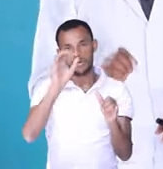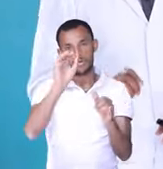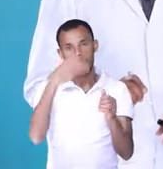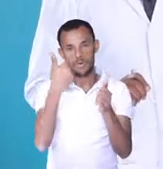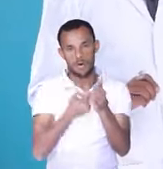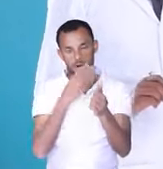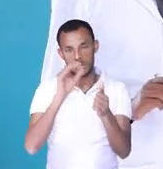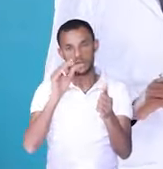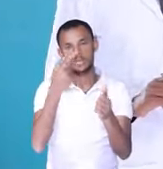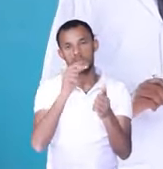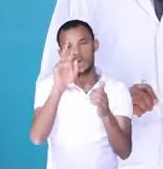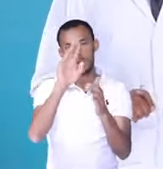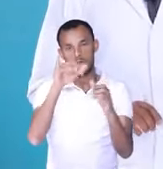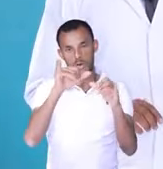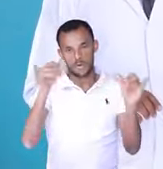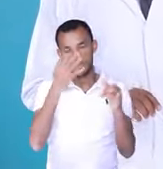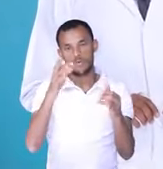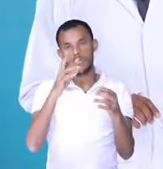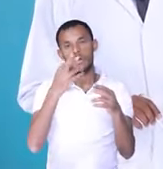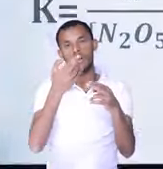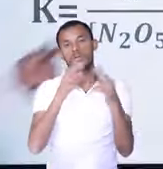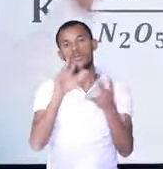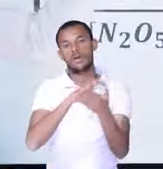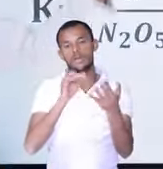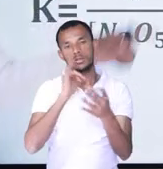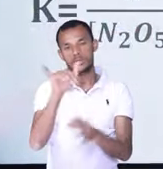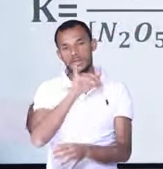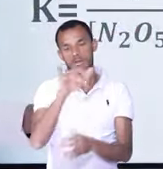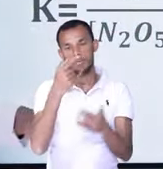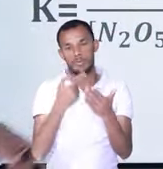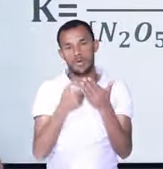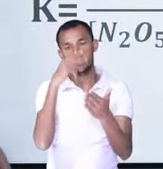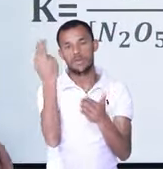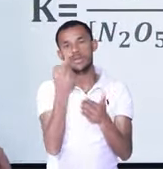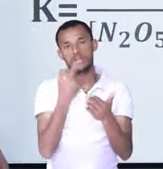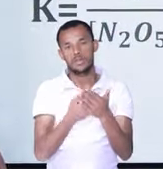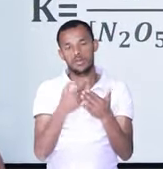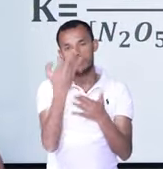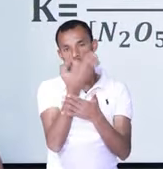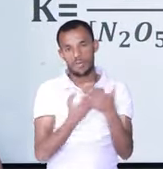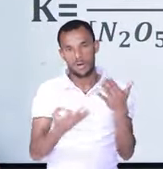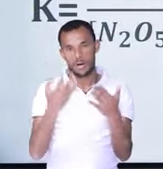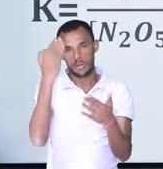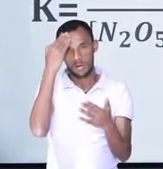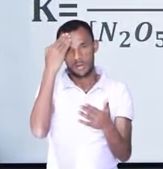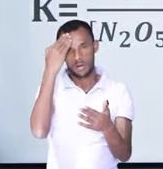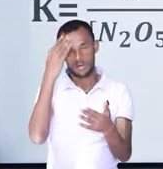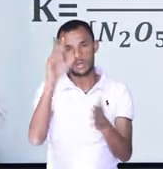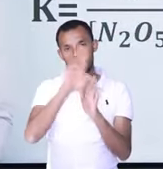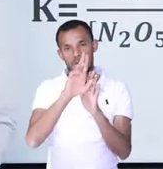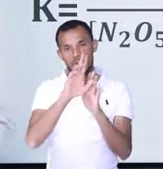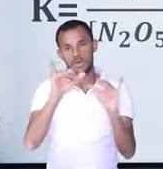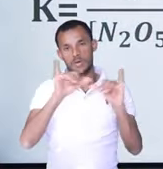unit of rate of reaction is the same. By using this formula, determine the unit